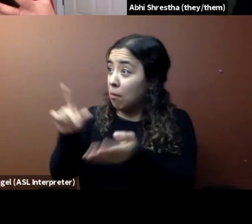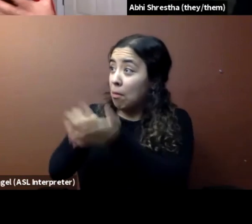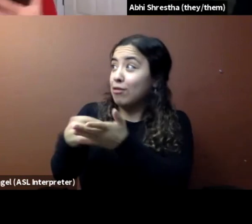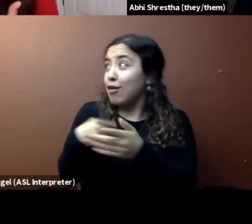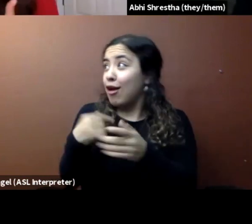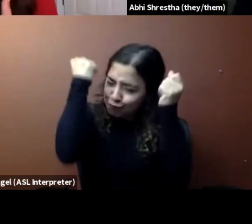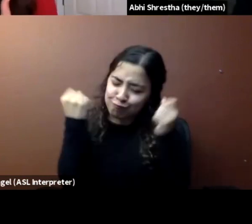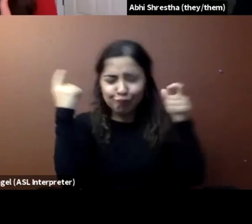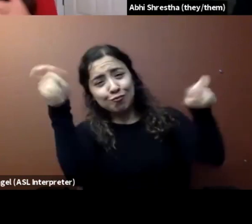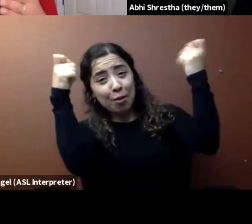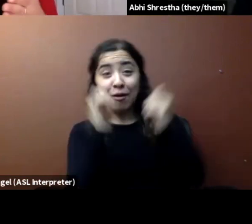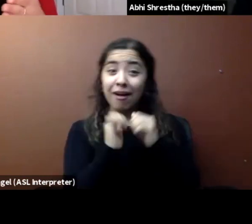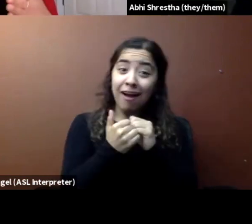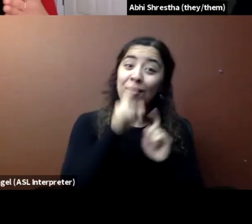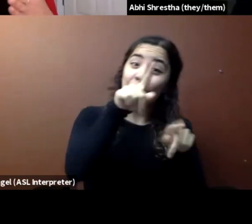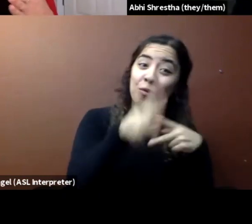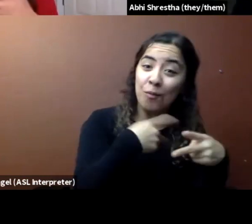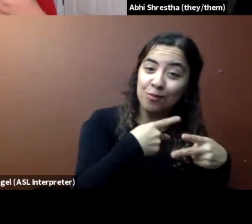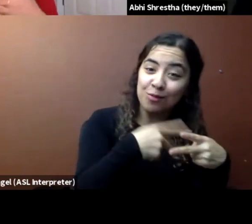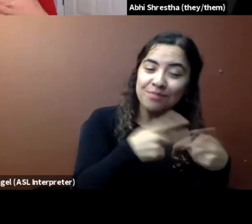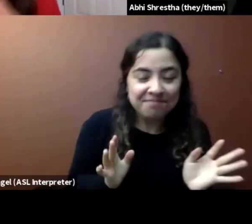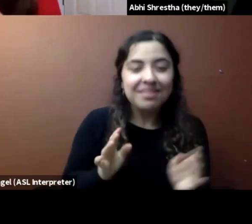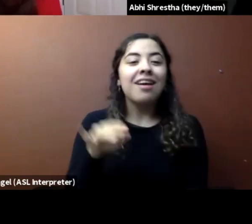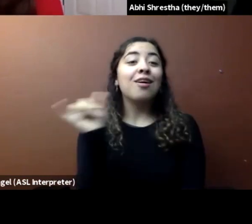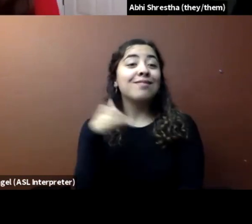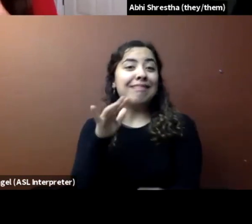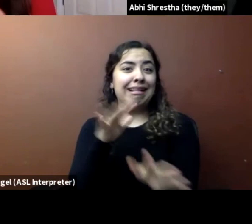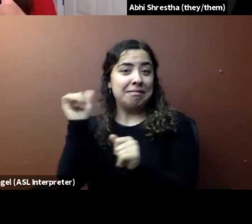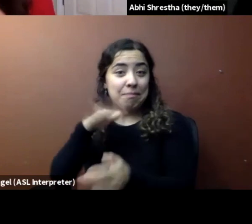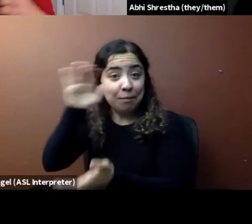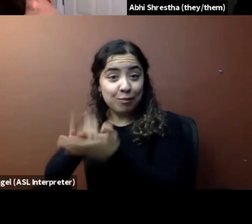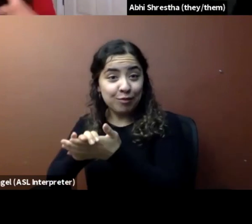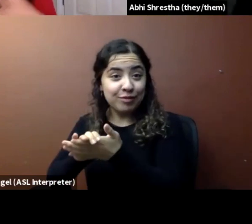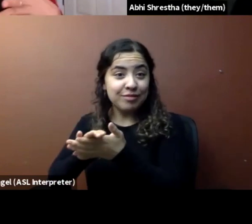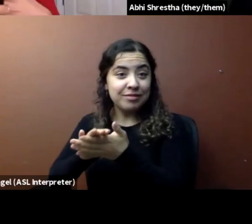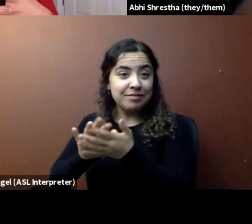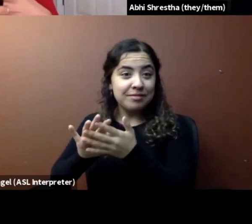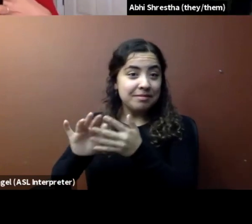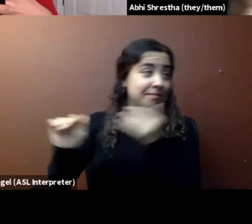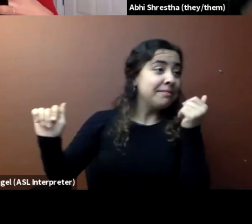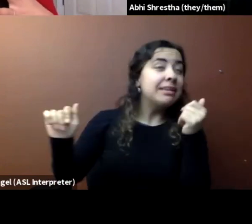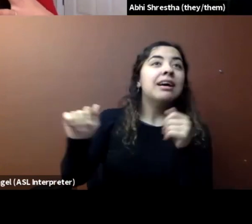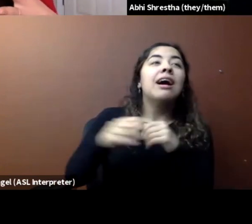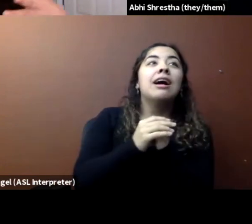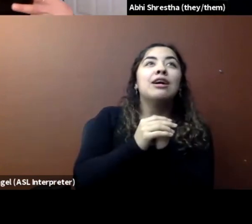thing. Also, I had just left my marriage, so it was just like this